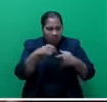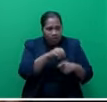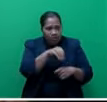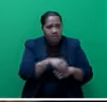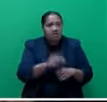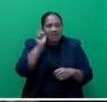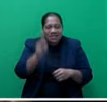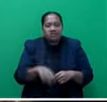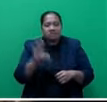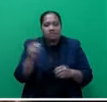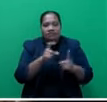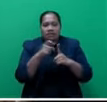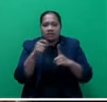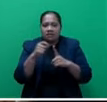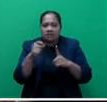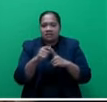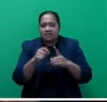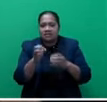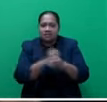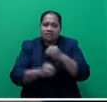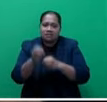the DPP of this nation.